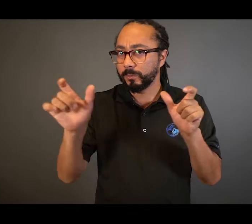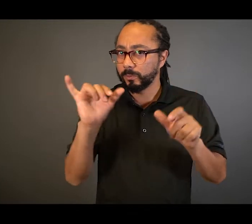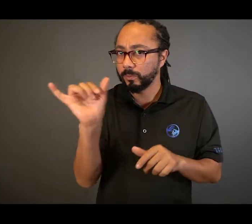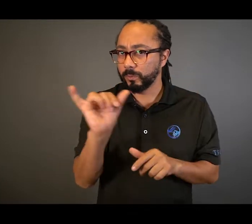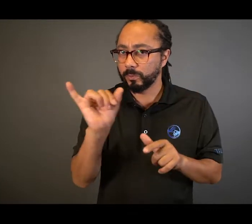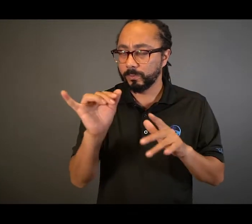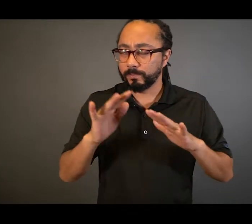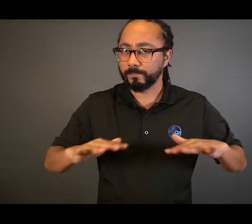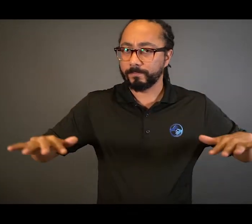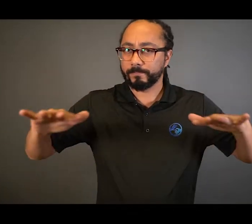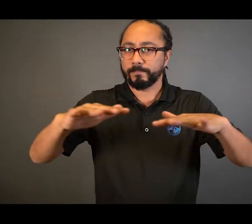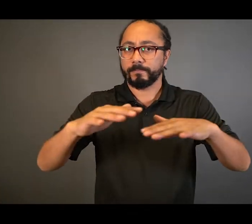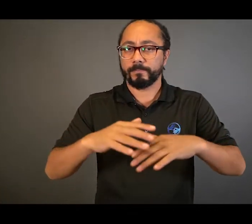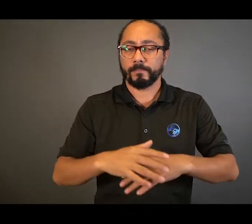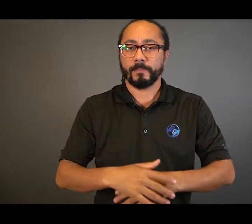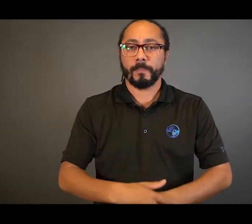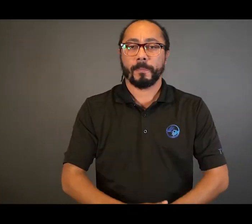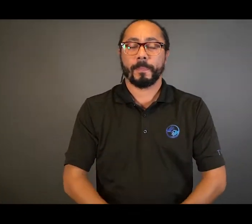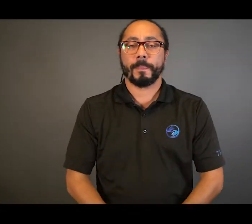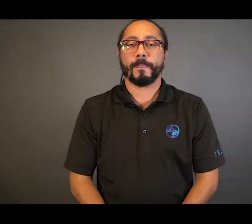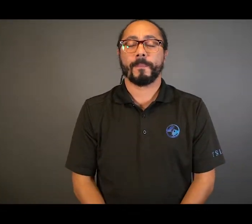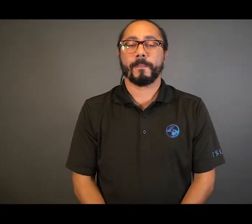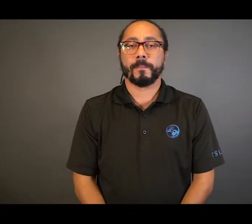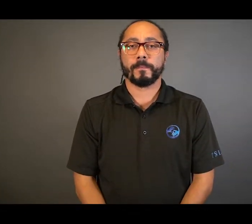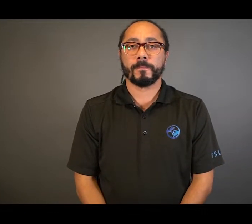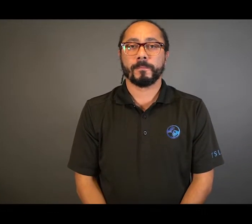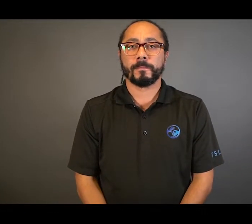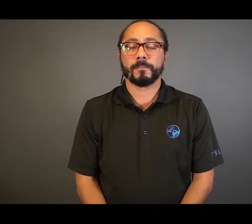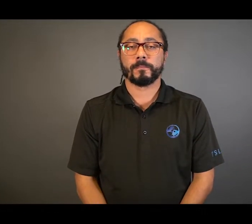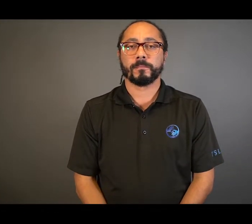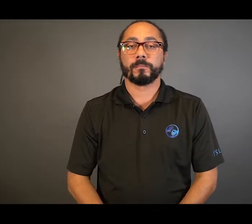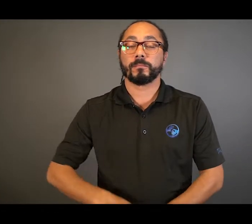Métis peoples. Black and white photographs featuring rural life.